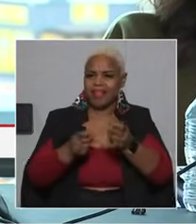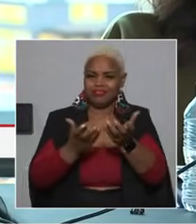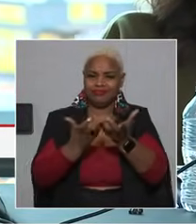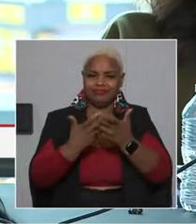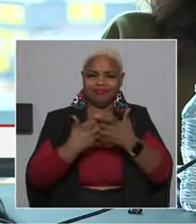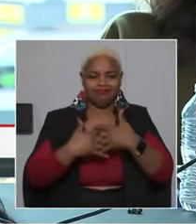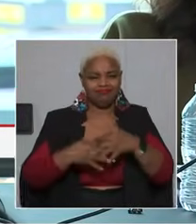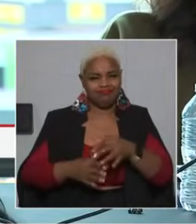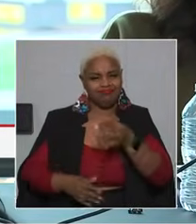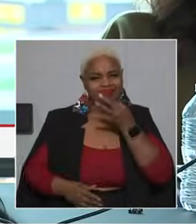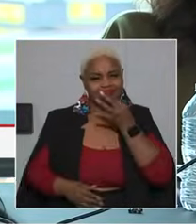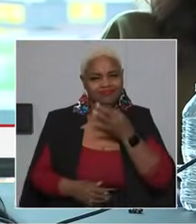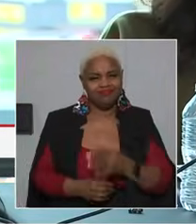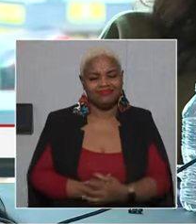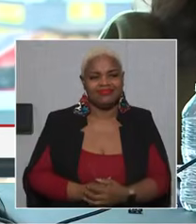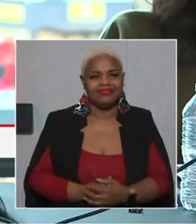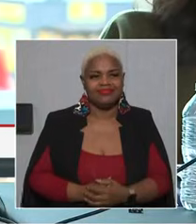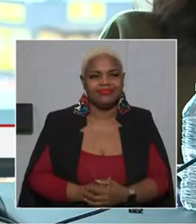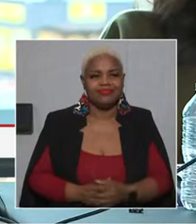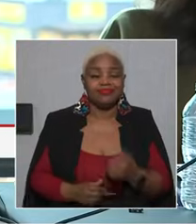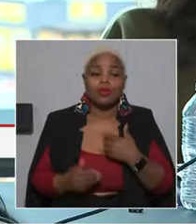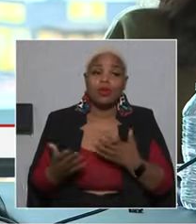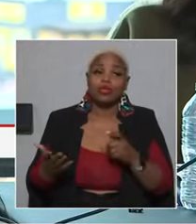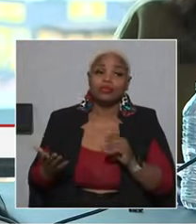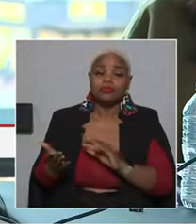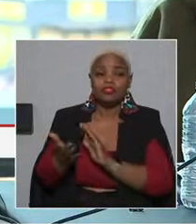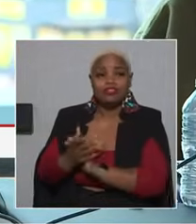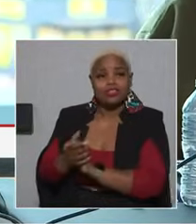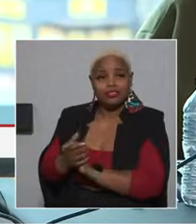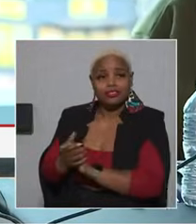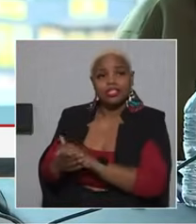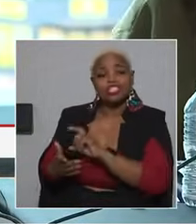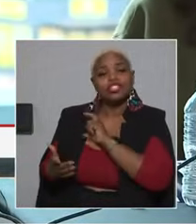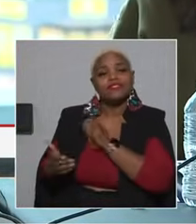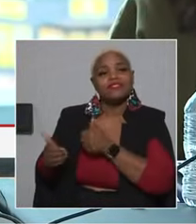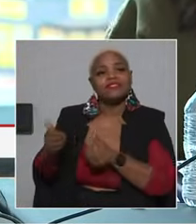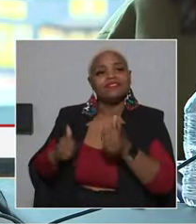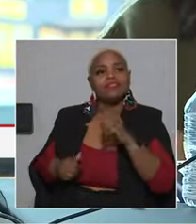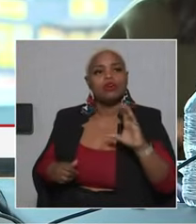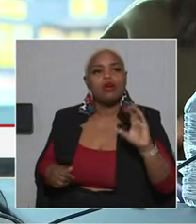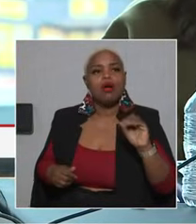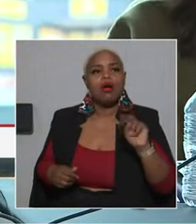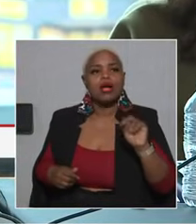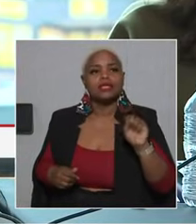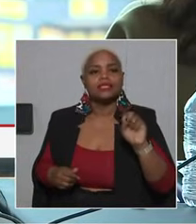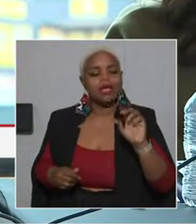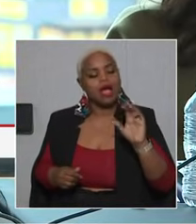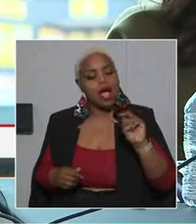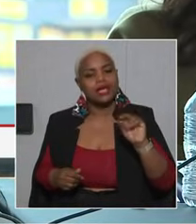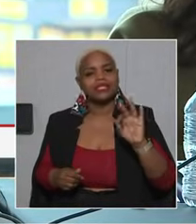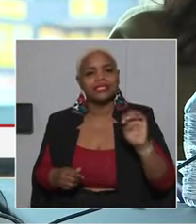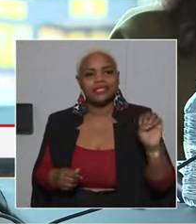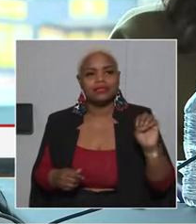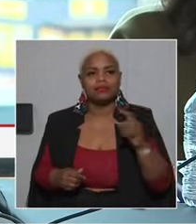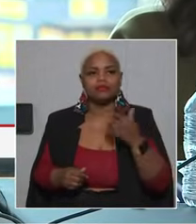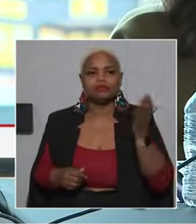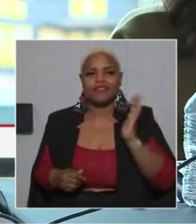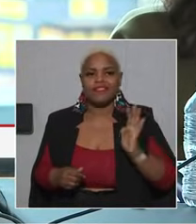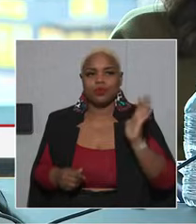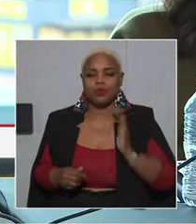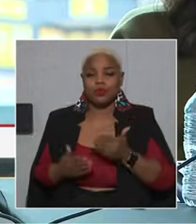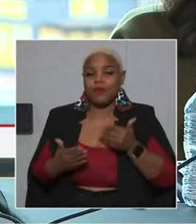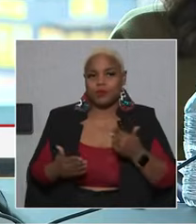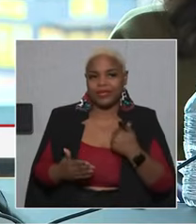like to applaud Chief Conti, who stood up the DC Police Leadership Academy. And that is a space where we build